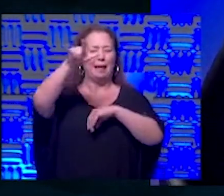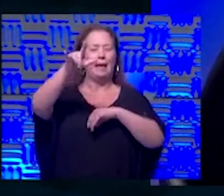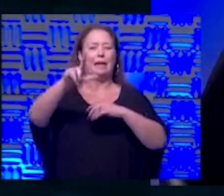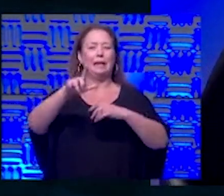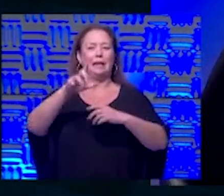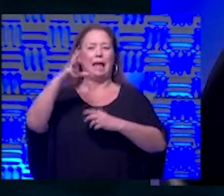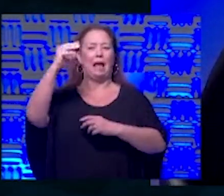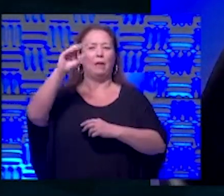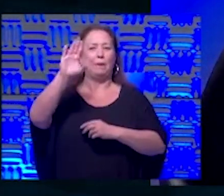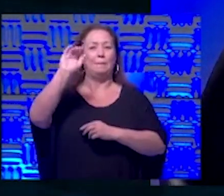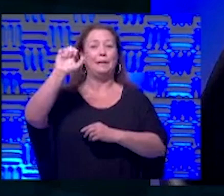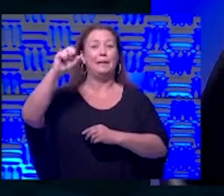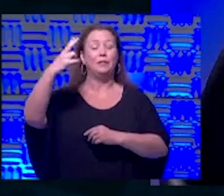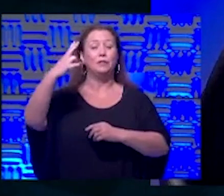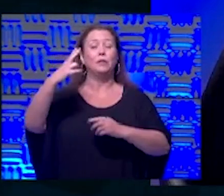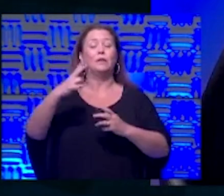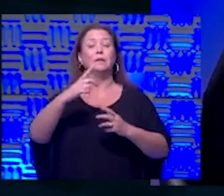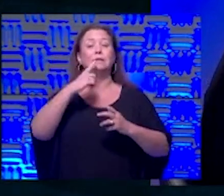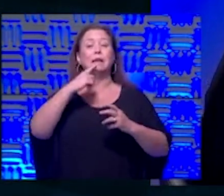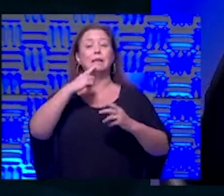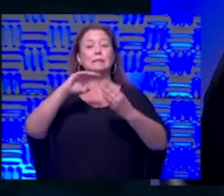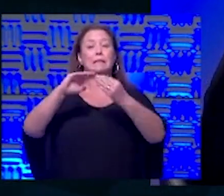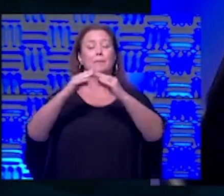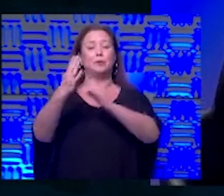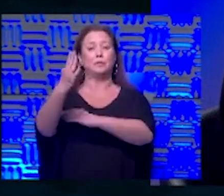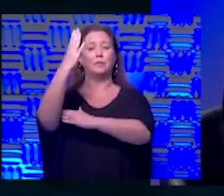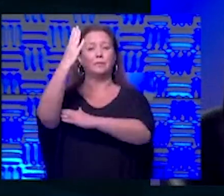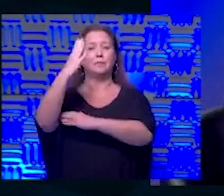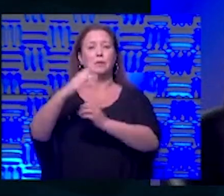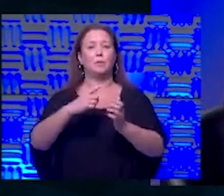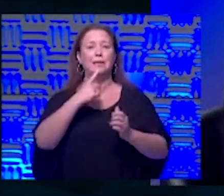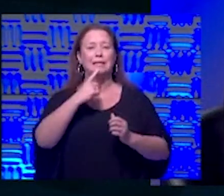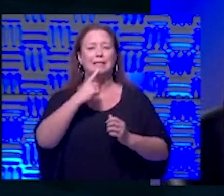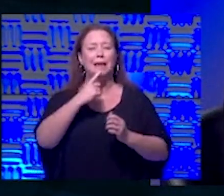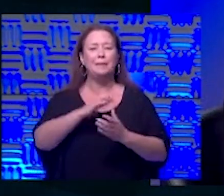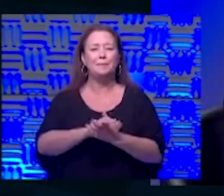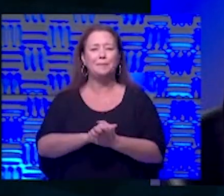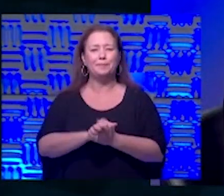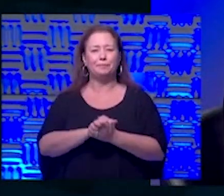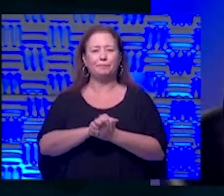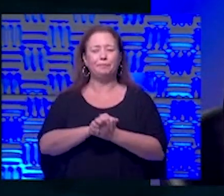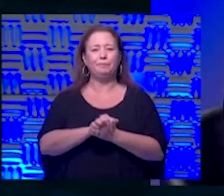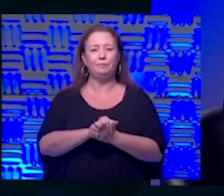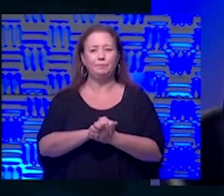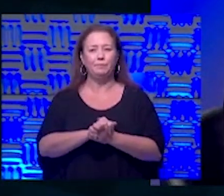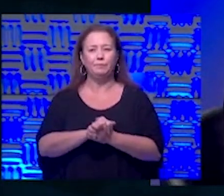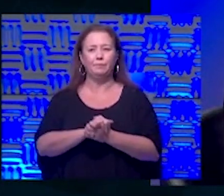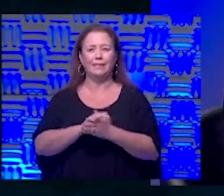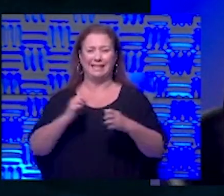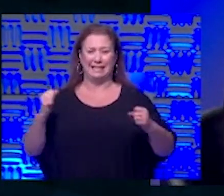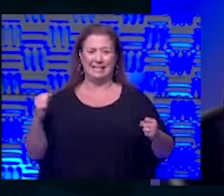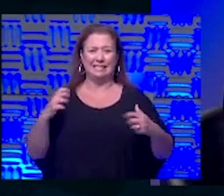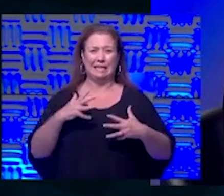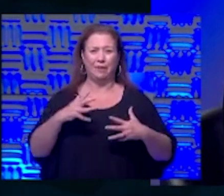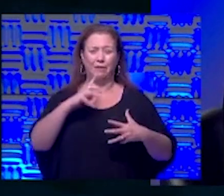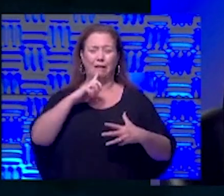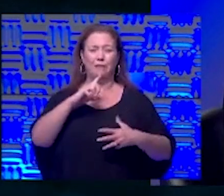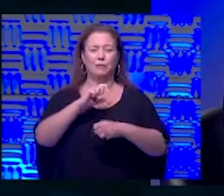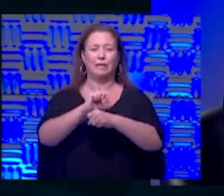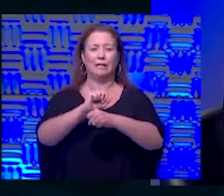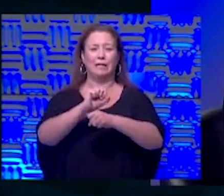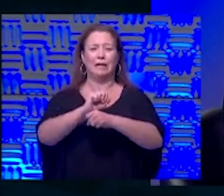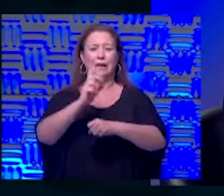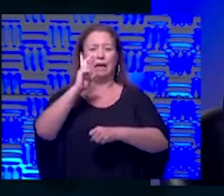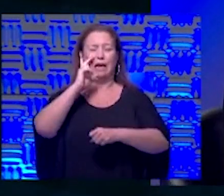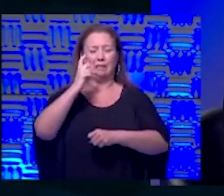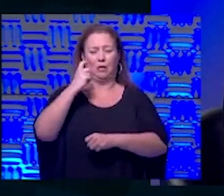and out on the beach, tell us about the numbers this morning. What are they telling us? Yeah, it's pretty scary. You know, I also